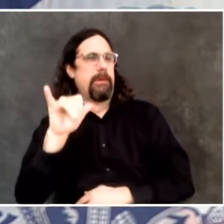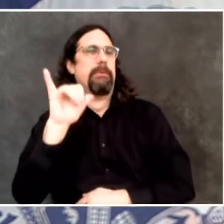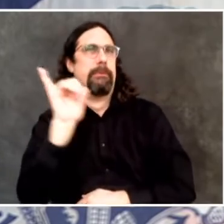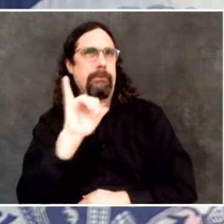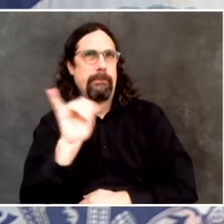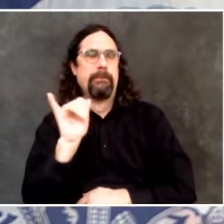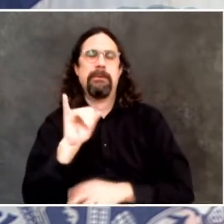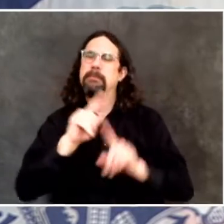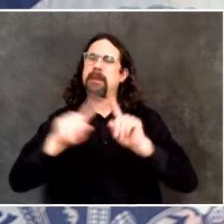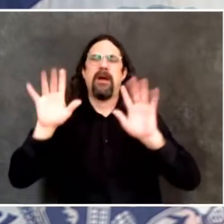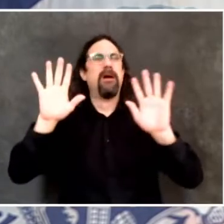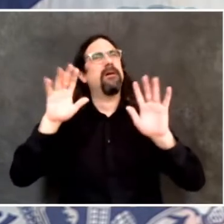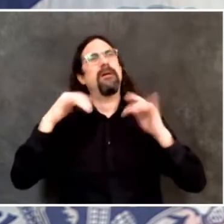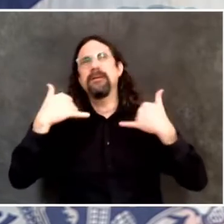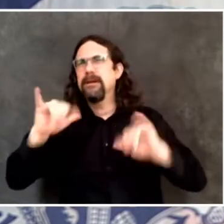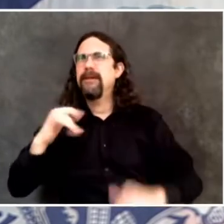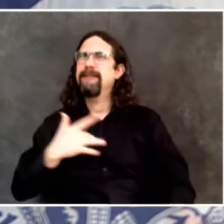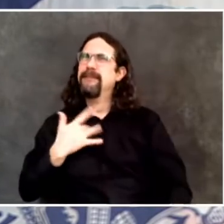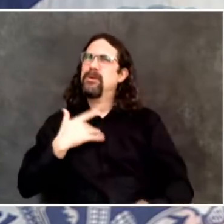doing it, it's going to help us through this.